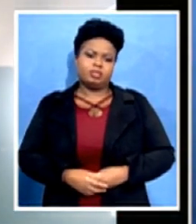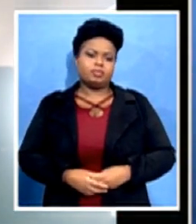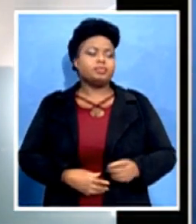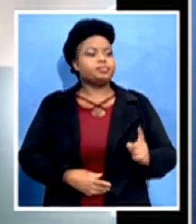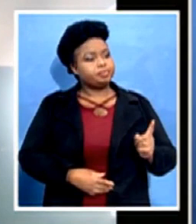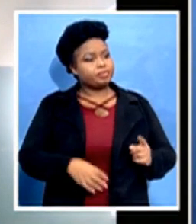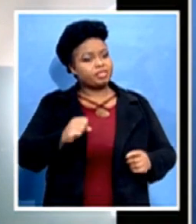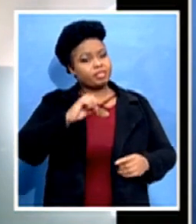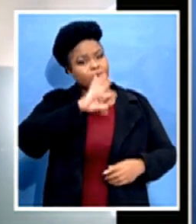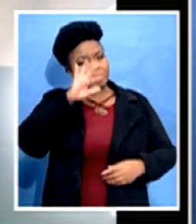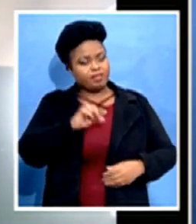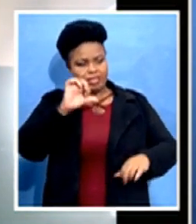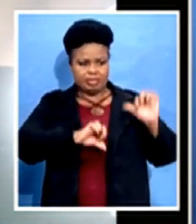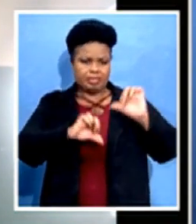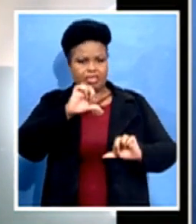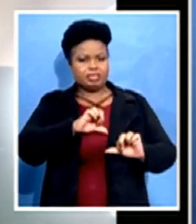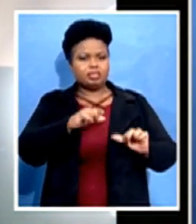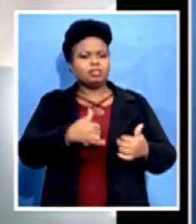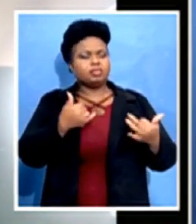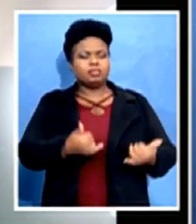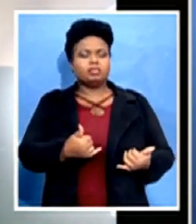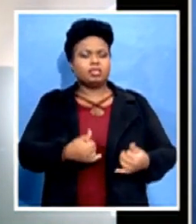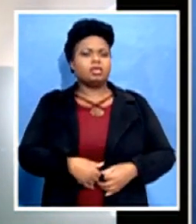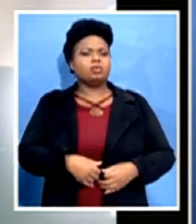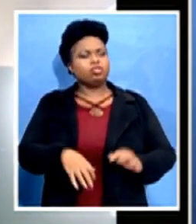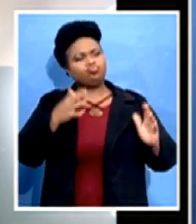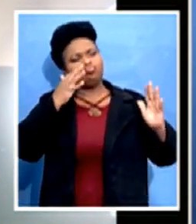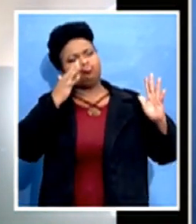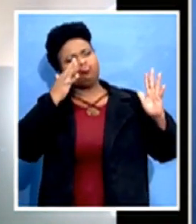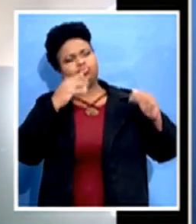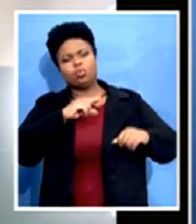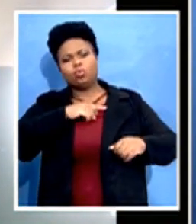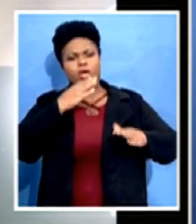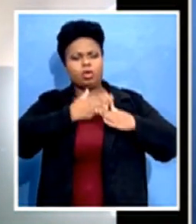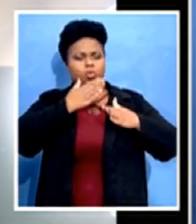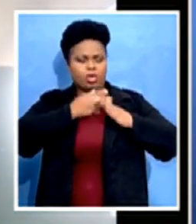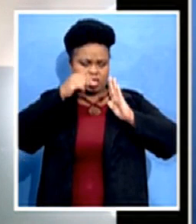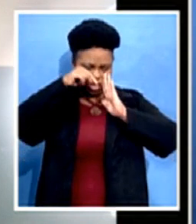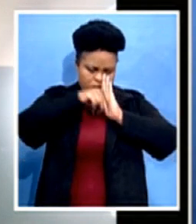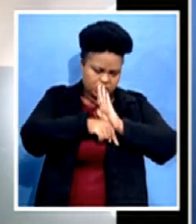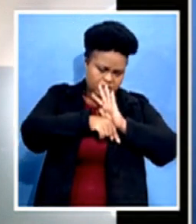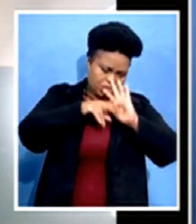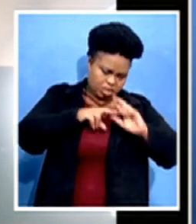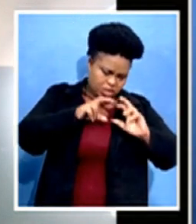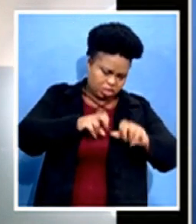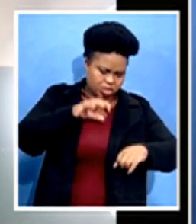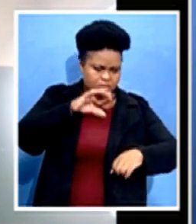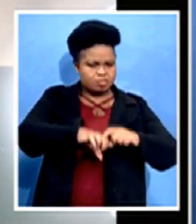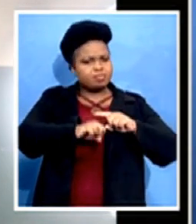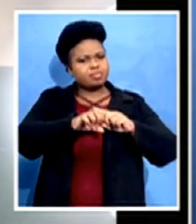lauded and praised for doing cutting-edge work in terms of investigations